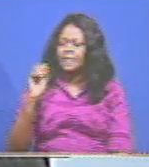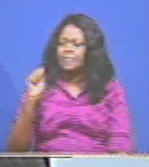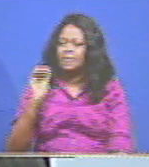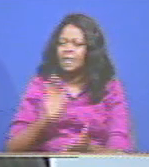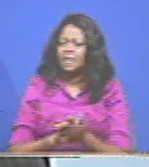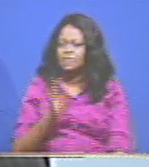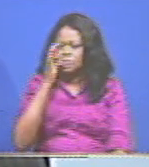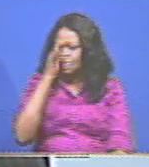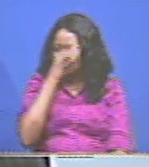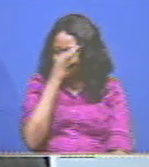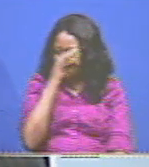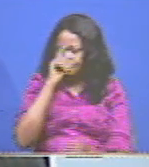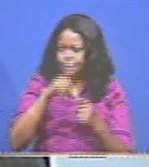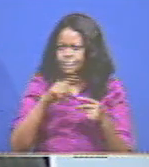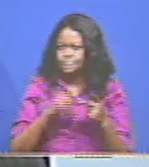In